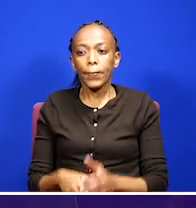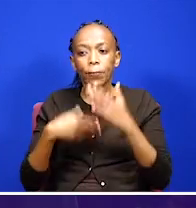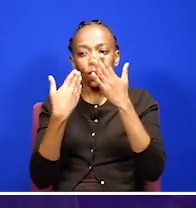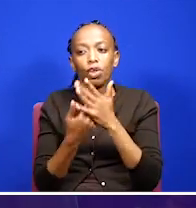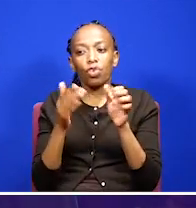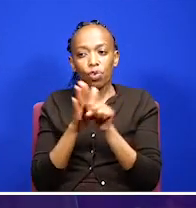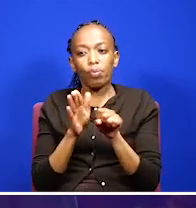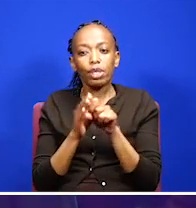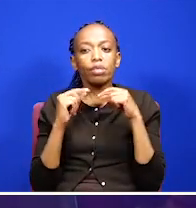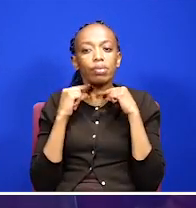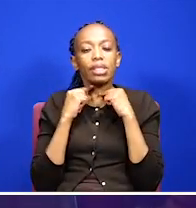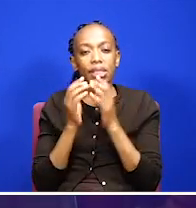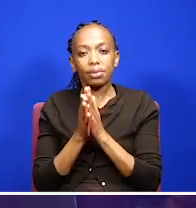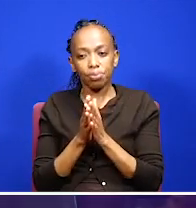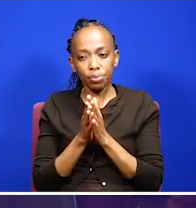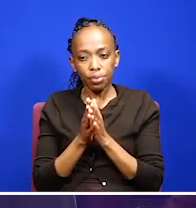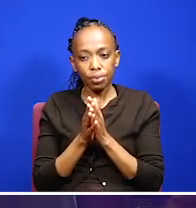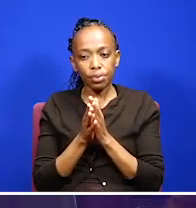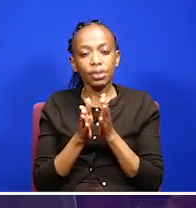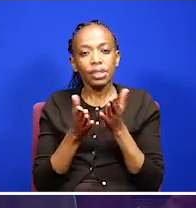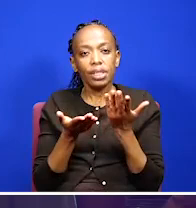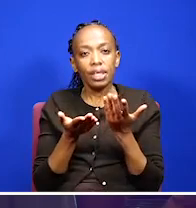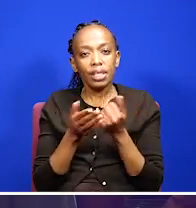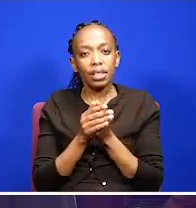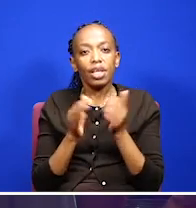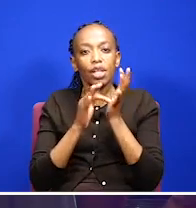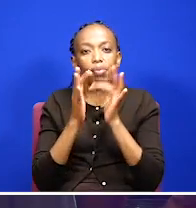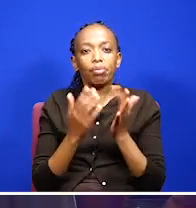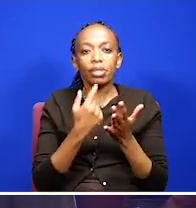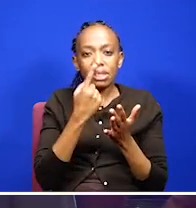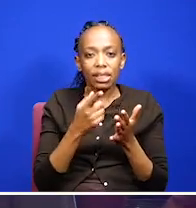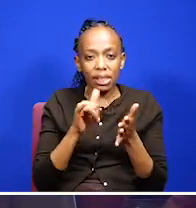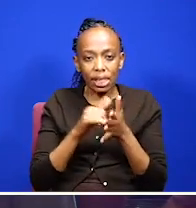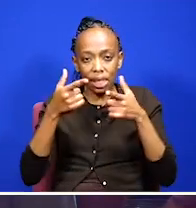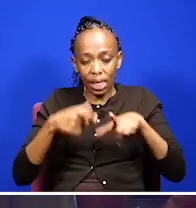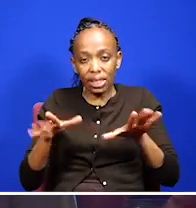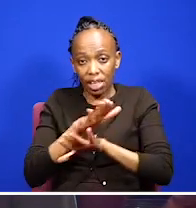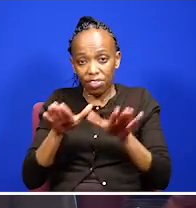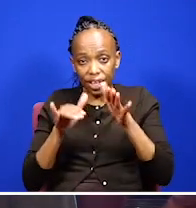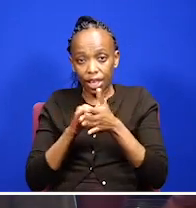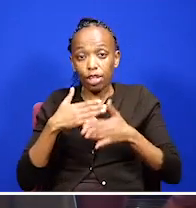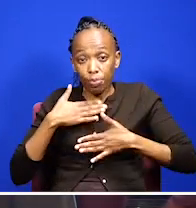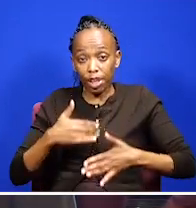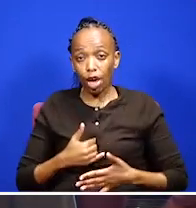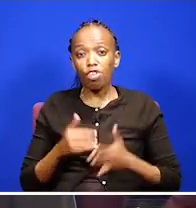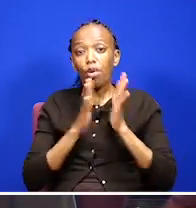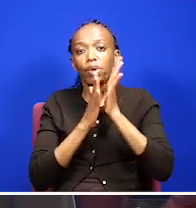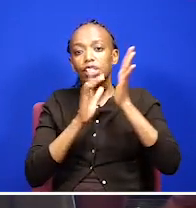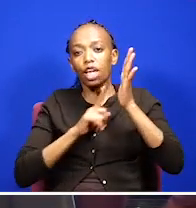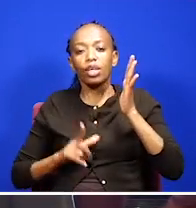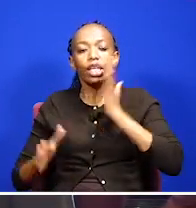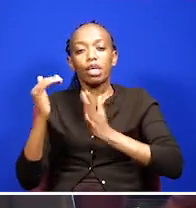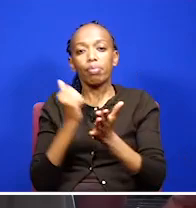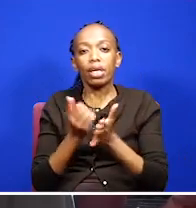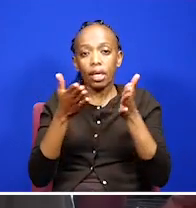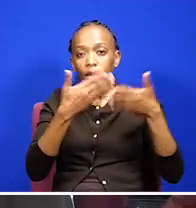Thank you so much, Reverend Kwame and Mama Adah. And the Bible says, let everything that has breath praise the Lord. Amen.